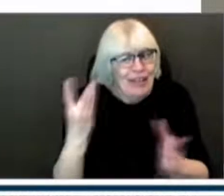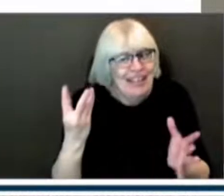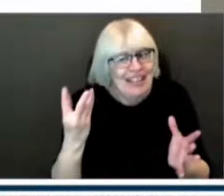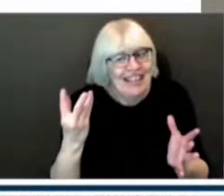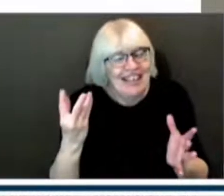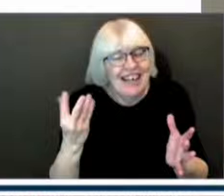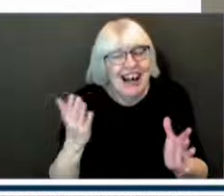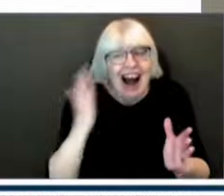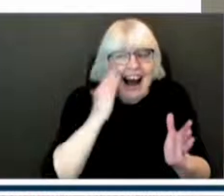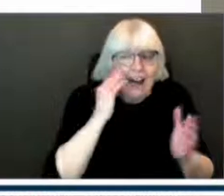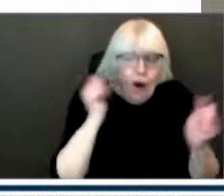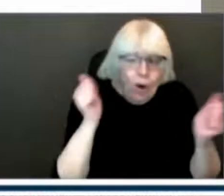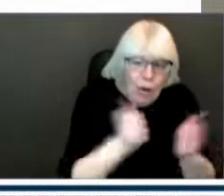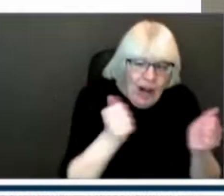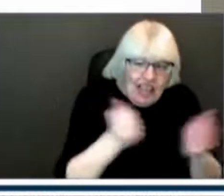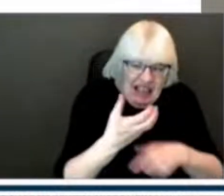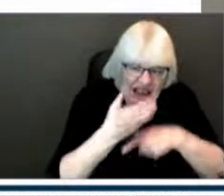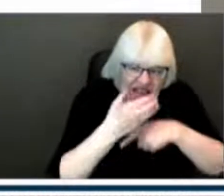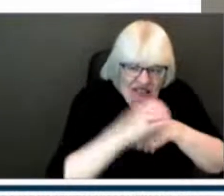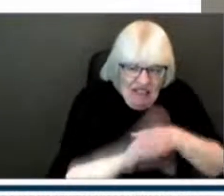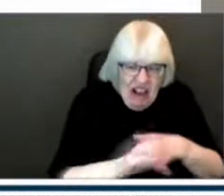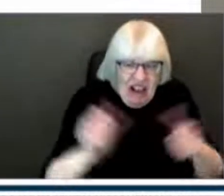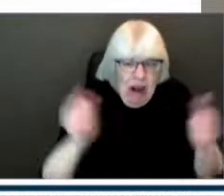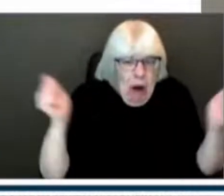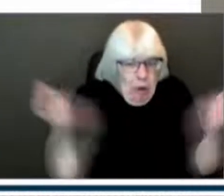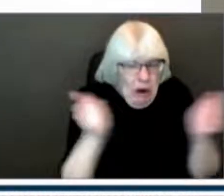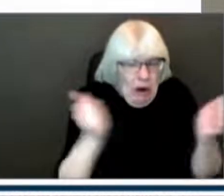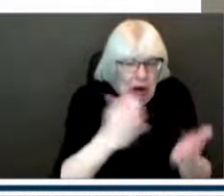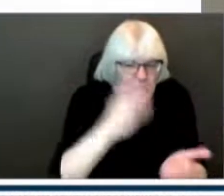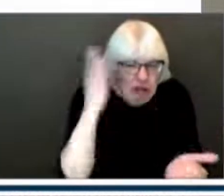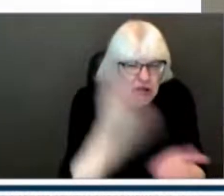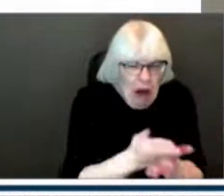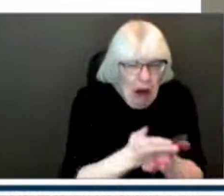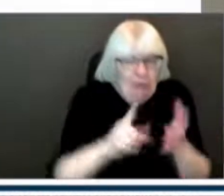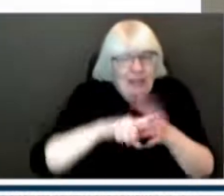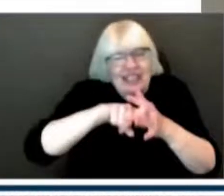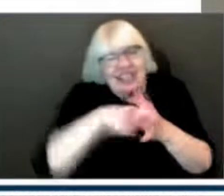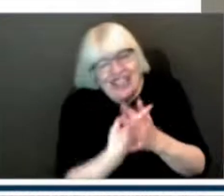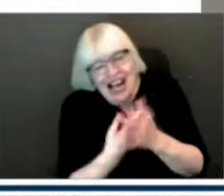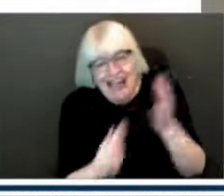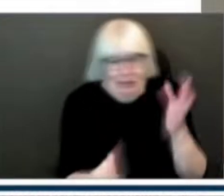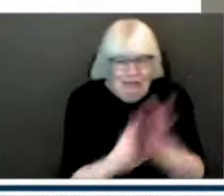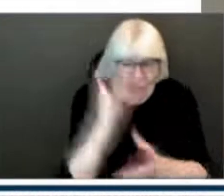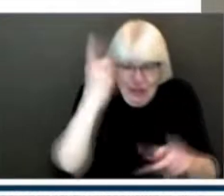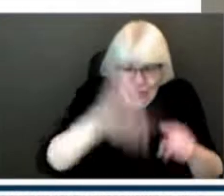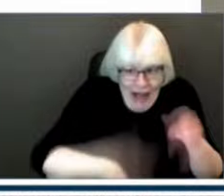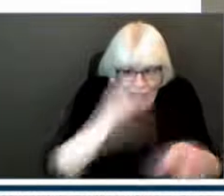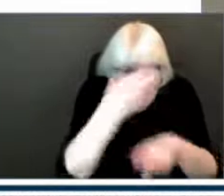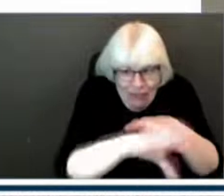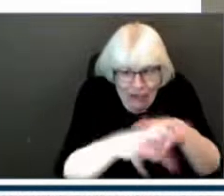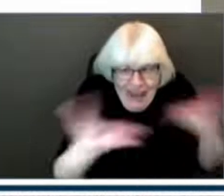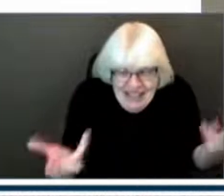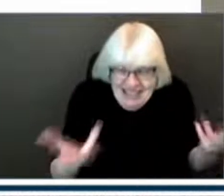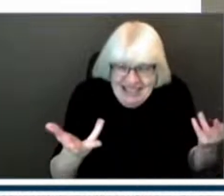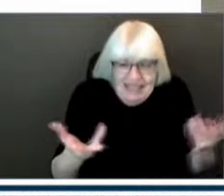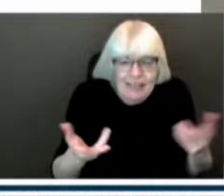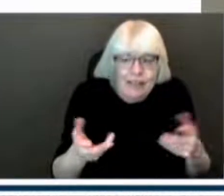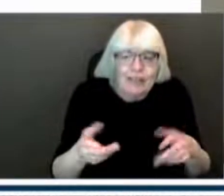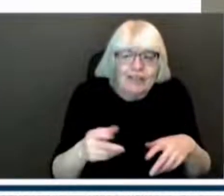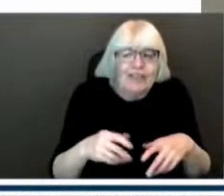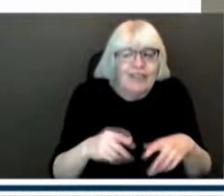bit of patience. By the time we get to spring, we will be in a far better place. So let's just work together and be patient for the next couple of